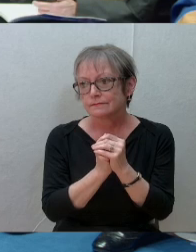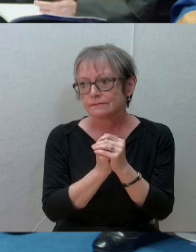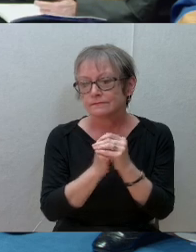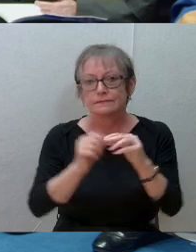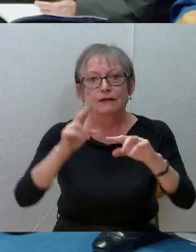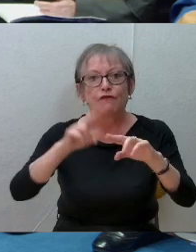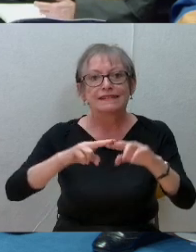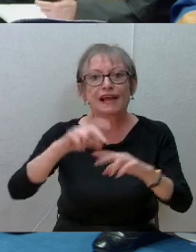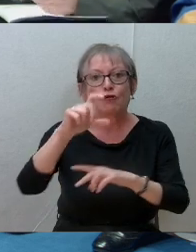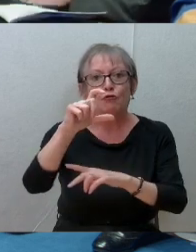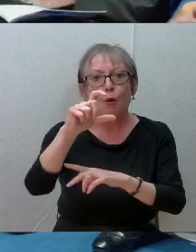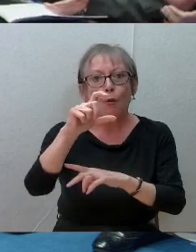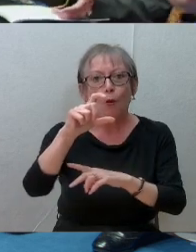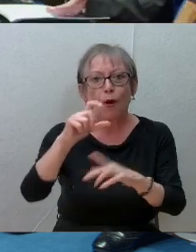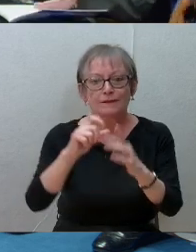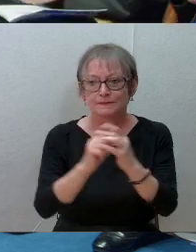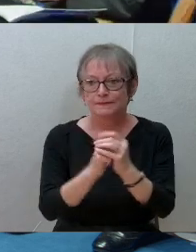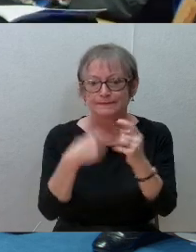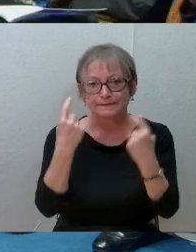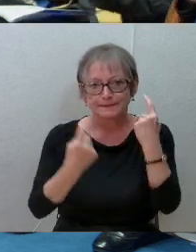Finlay Crowe.